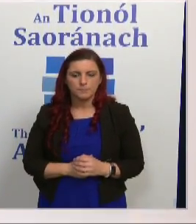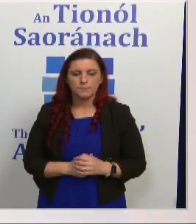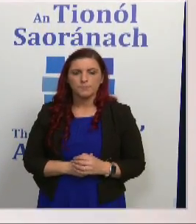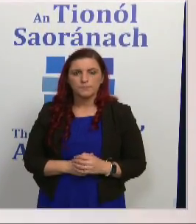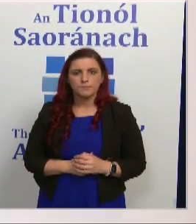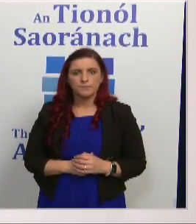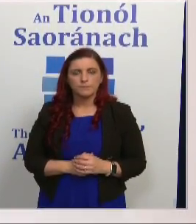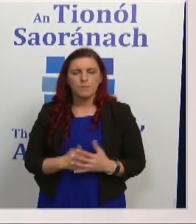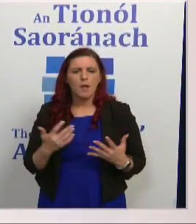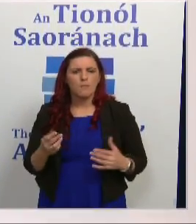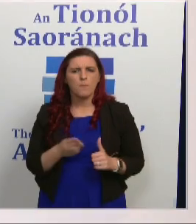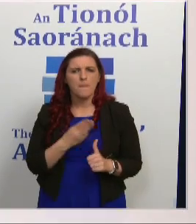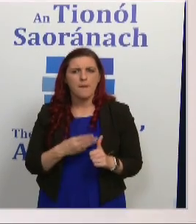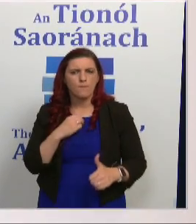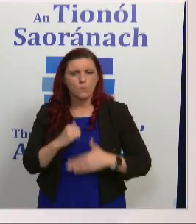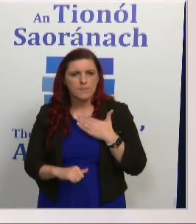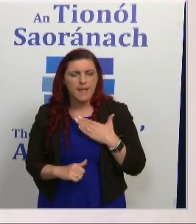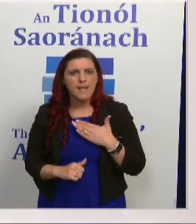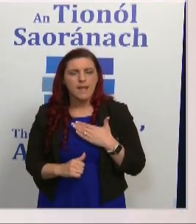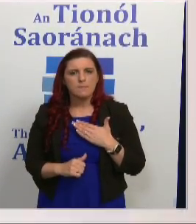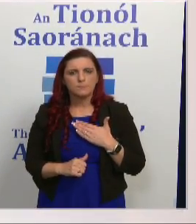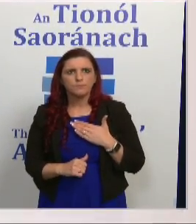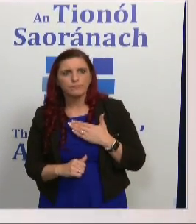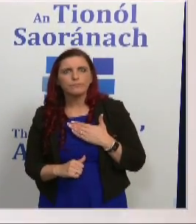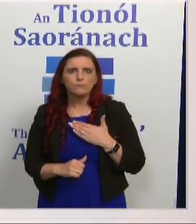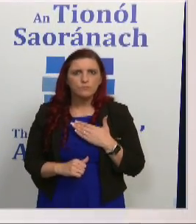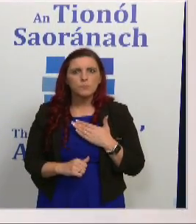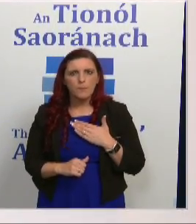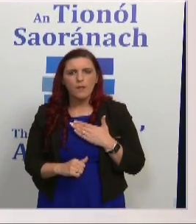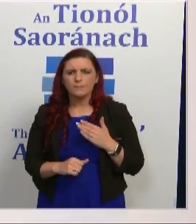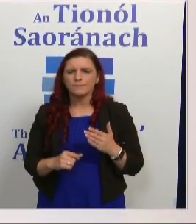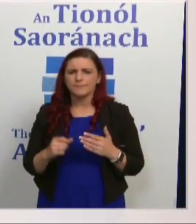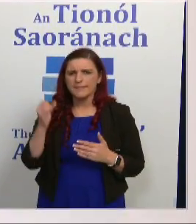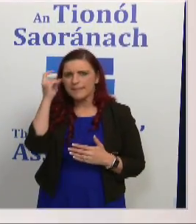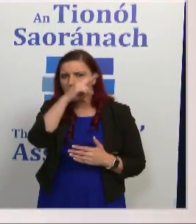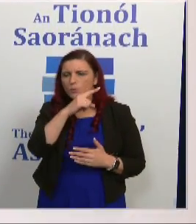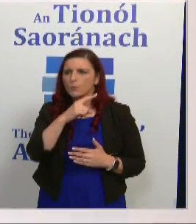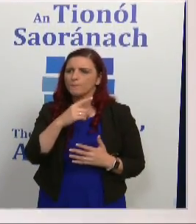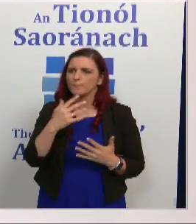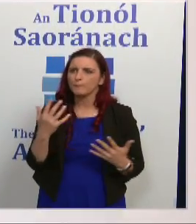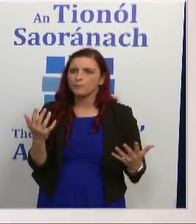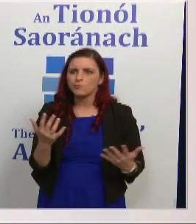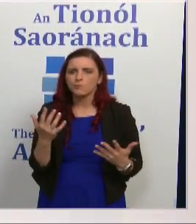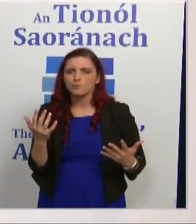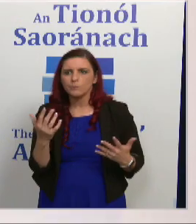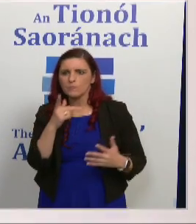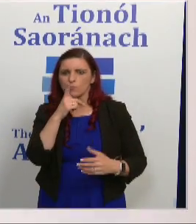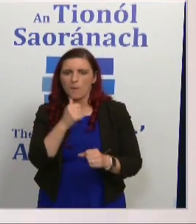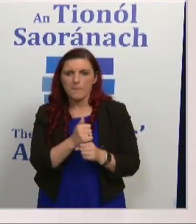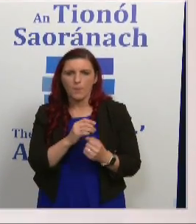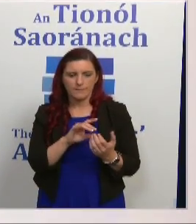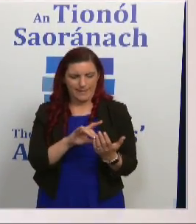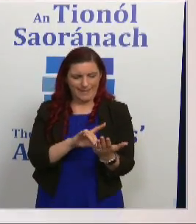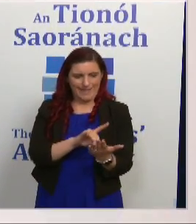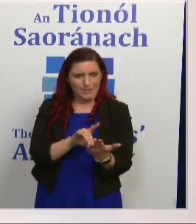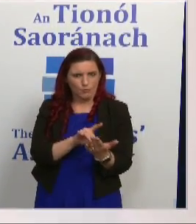While preparing for this, it was hard to really speak to the history of difference